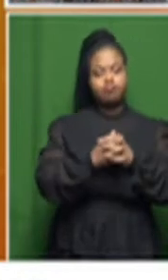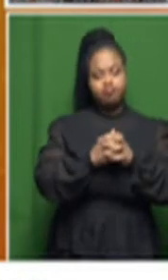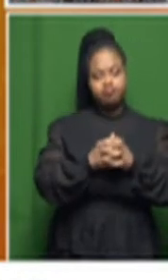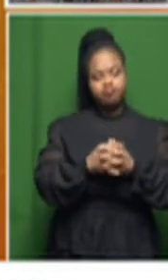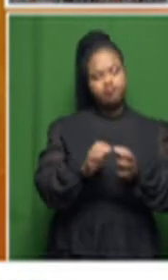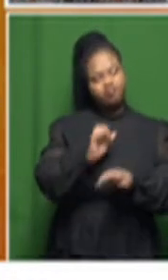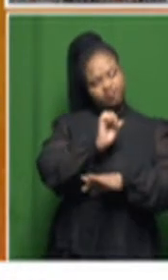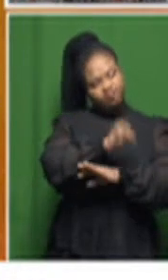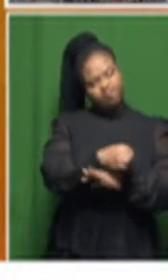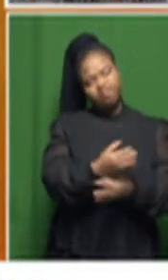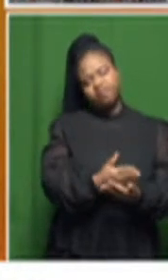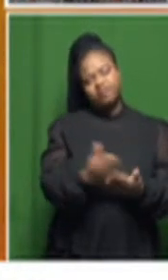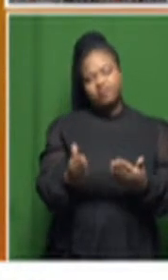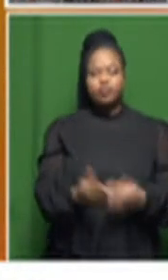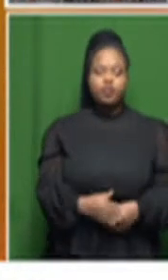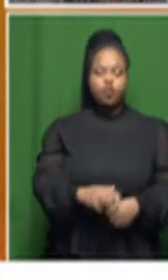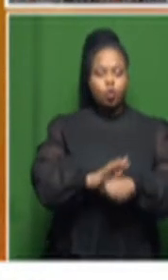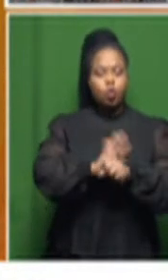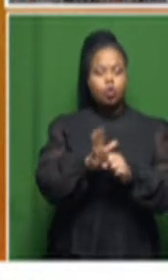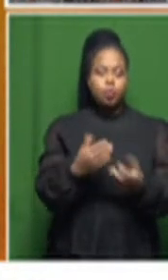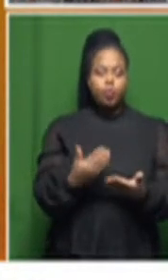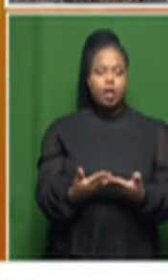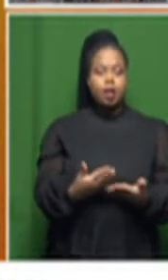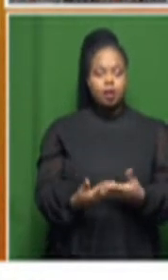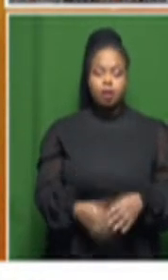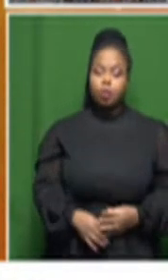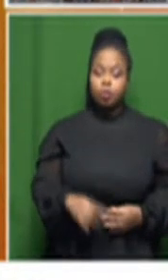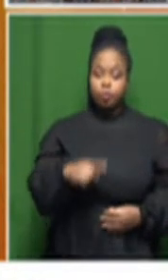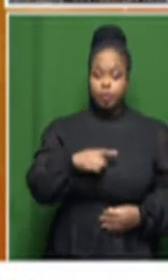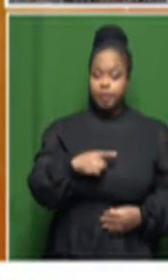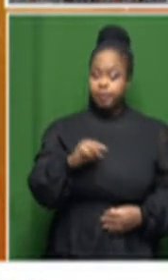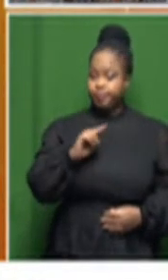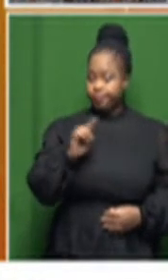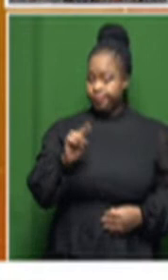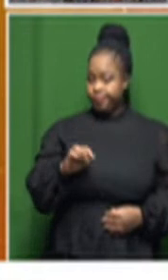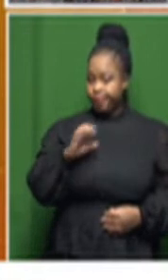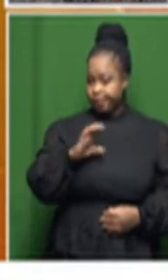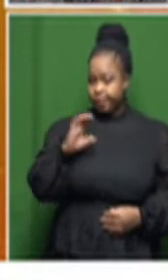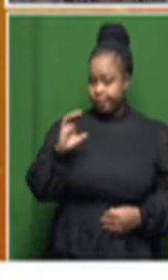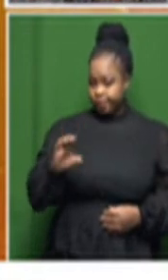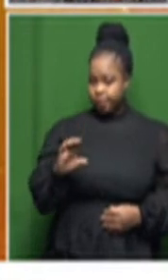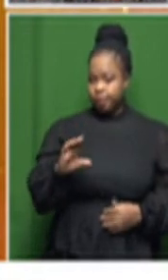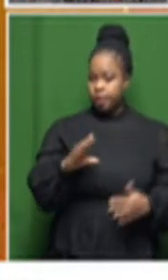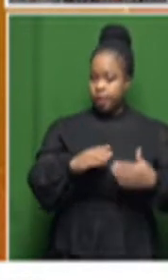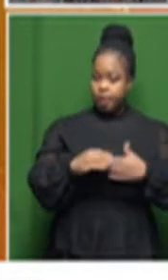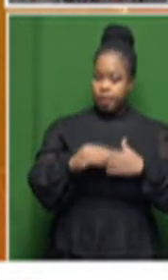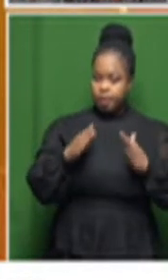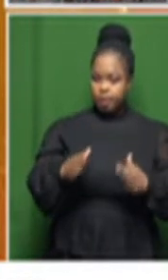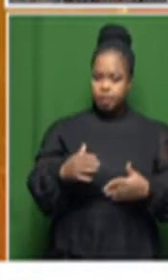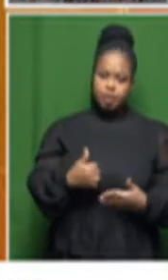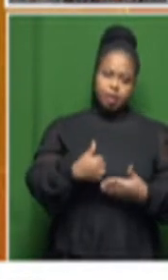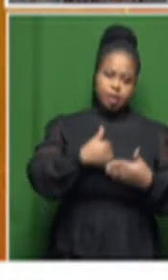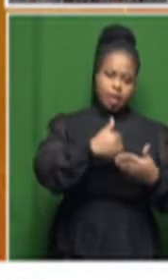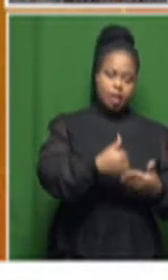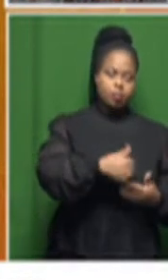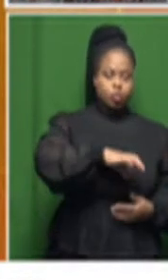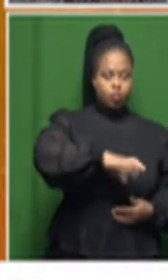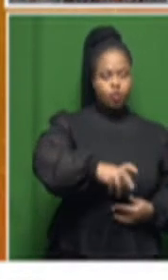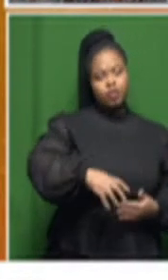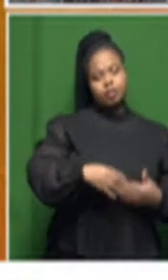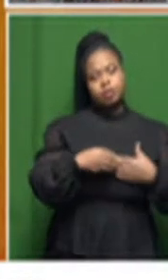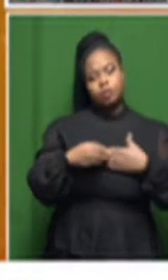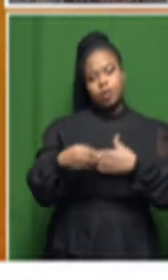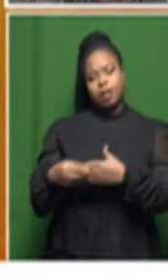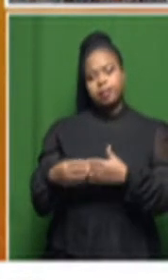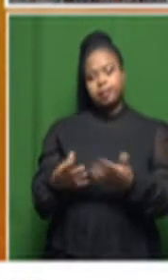COVID, and they have also been assisting the province and the country in ensuring